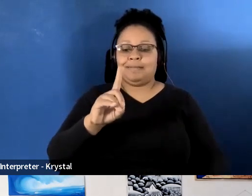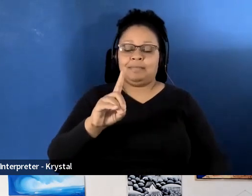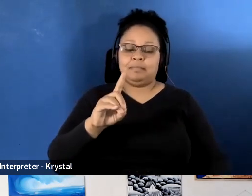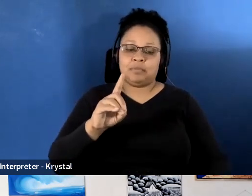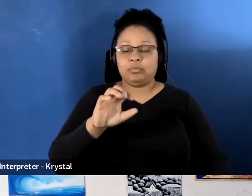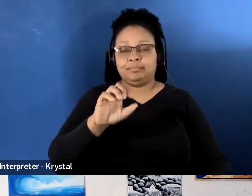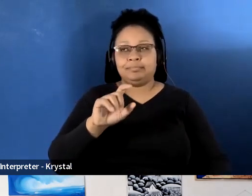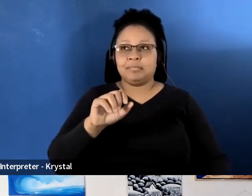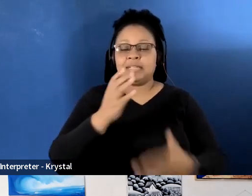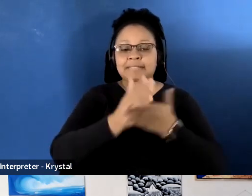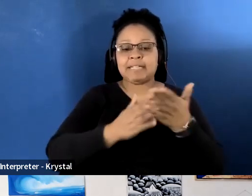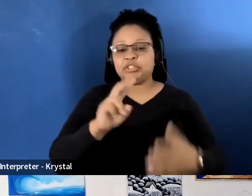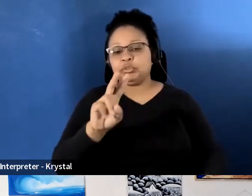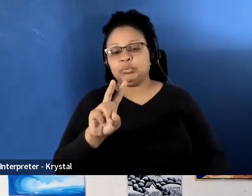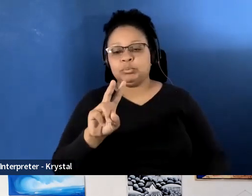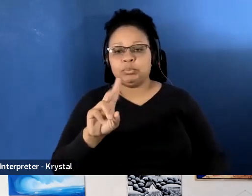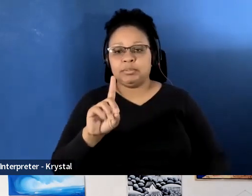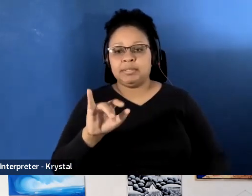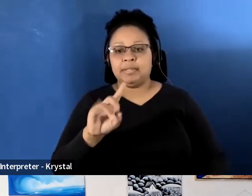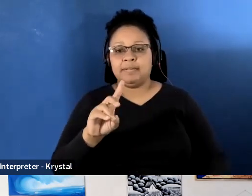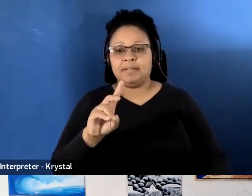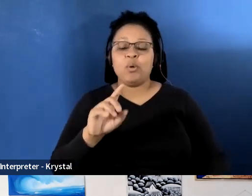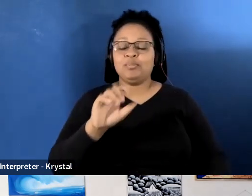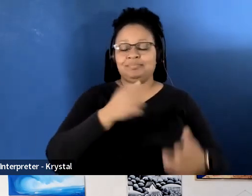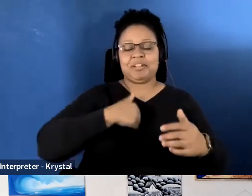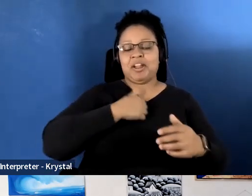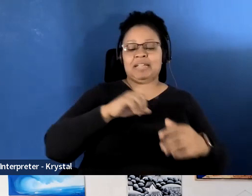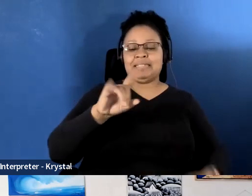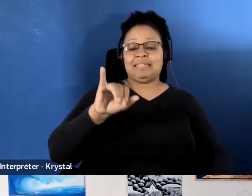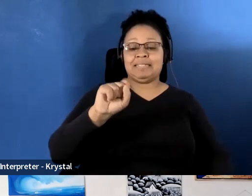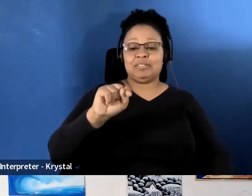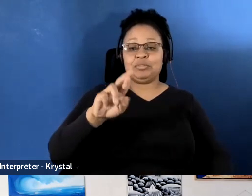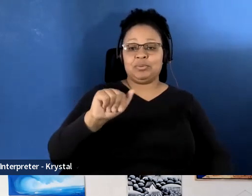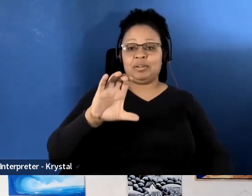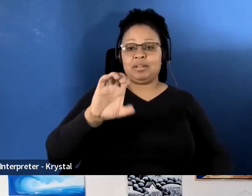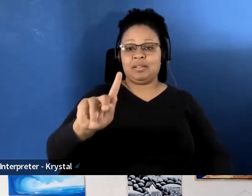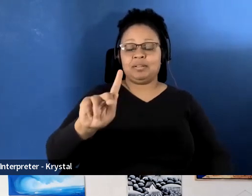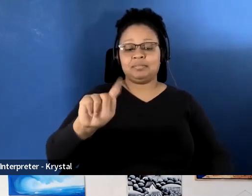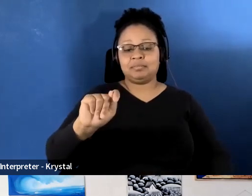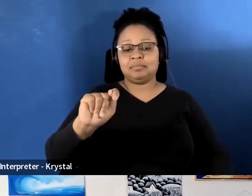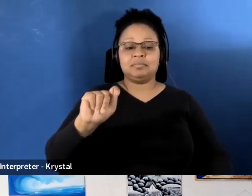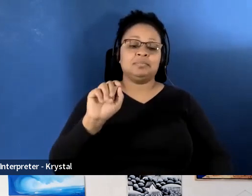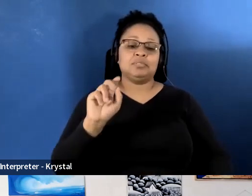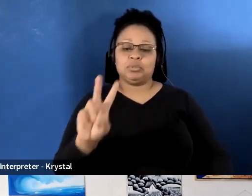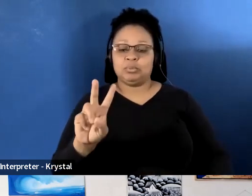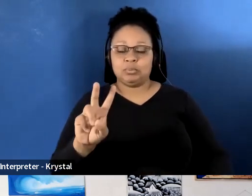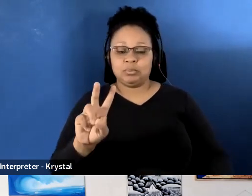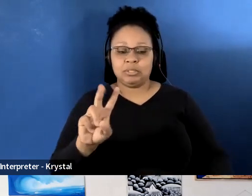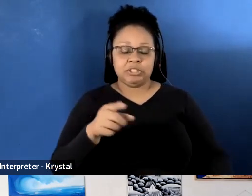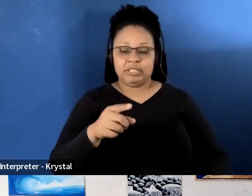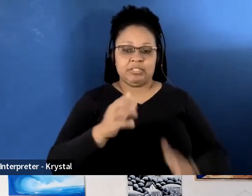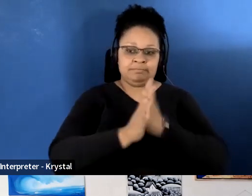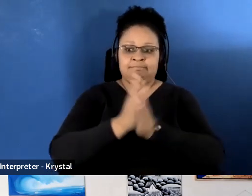section 2, division 2, whatever. District 2. There we go. And she's, she's very gung-ho